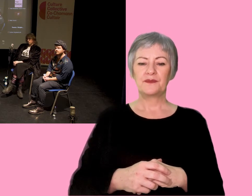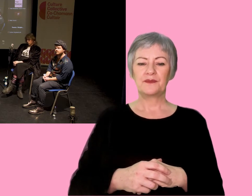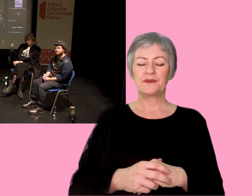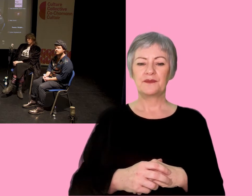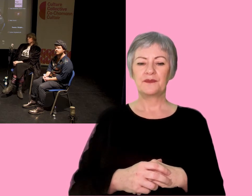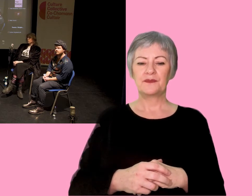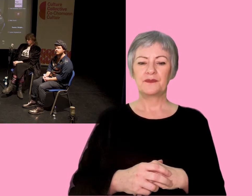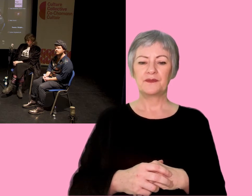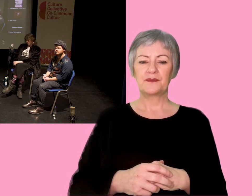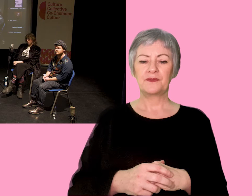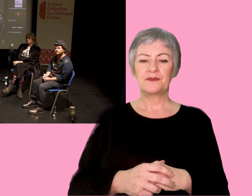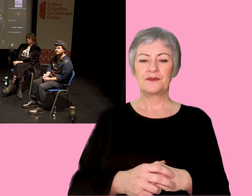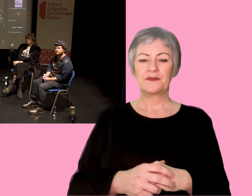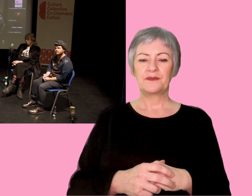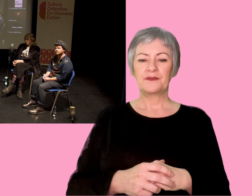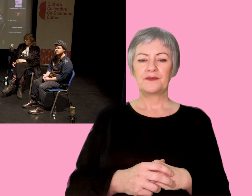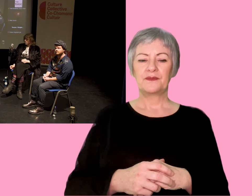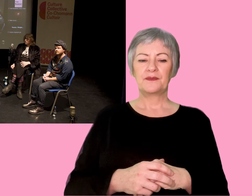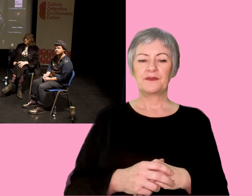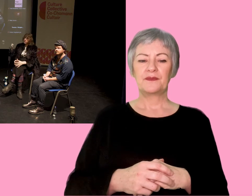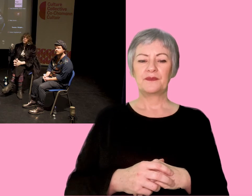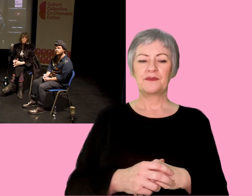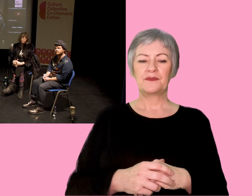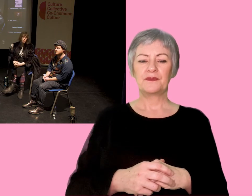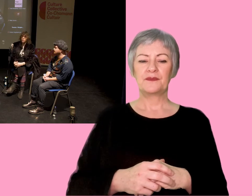ask people's views on that. Okay.